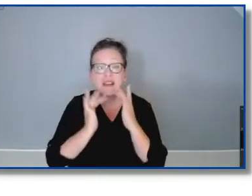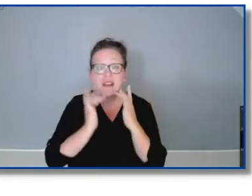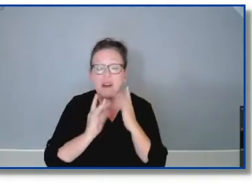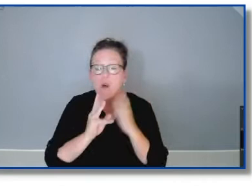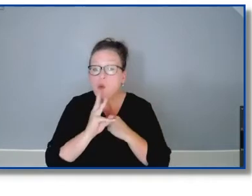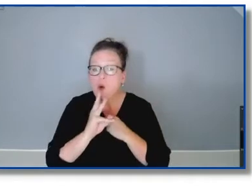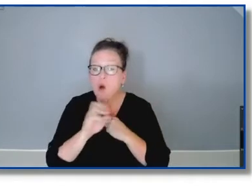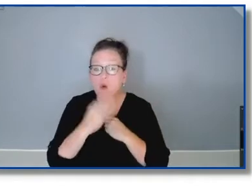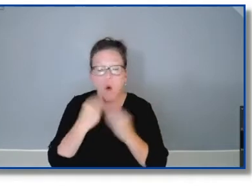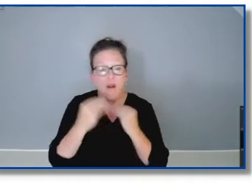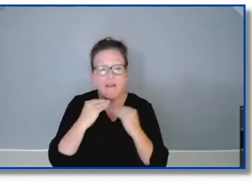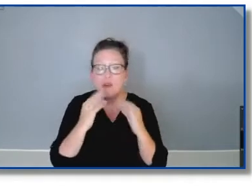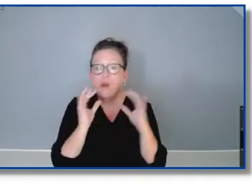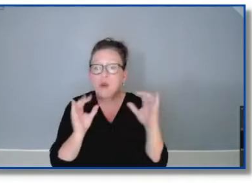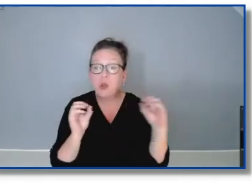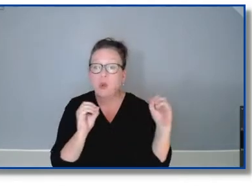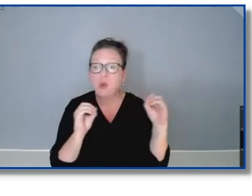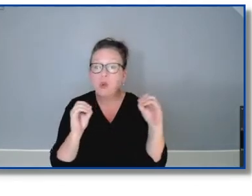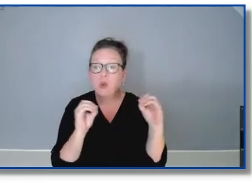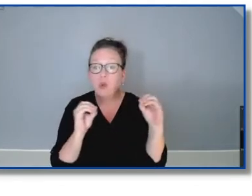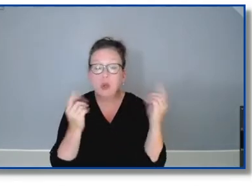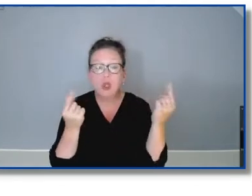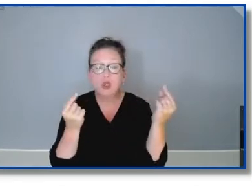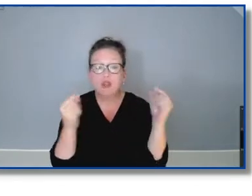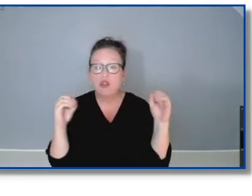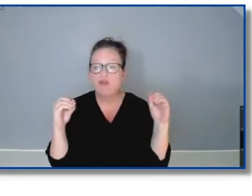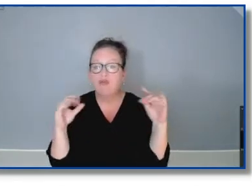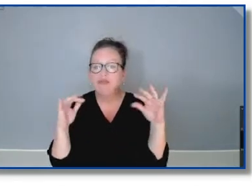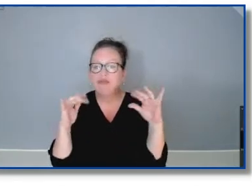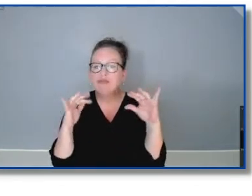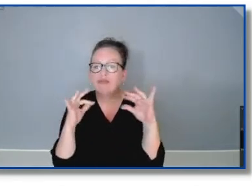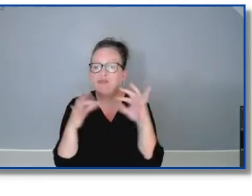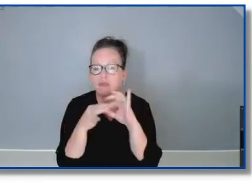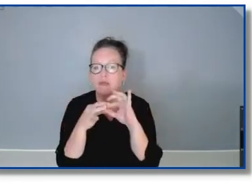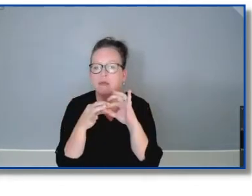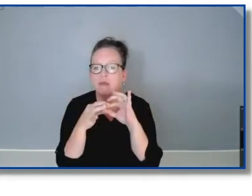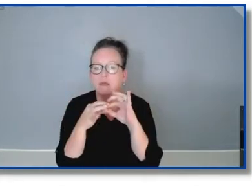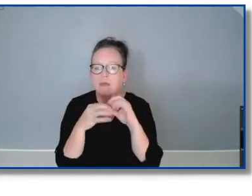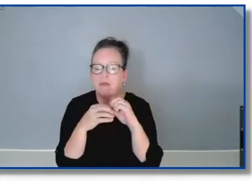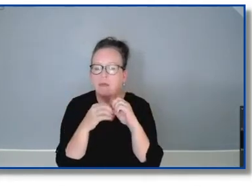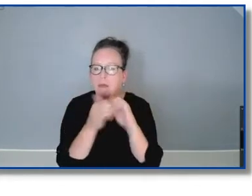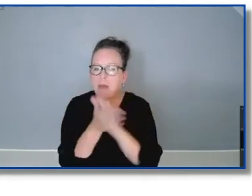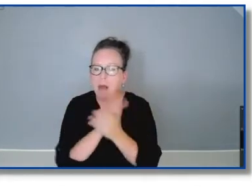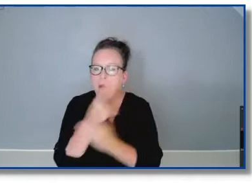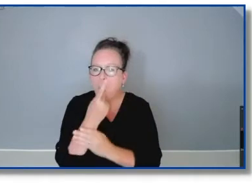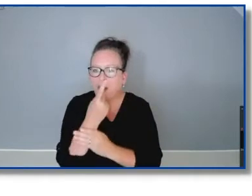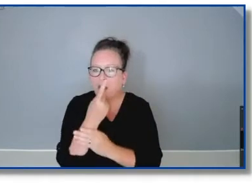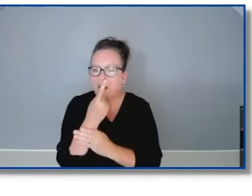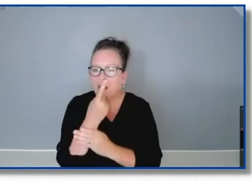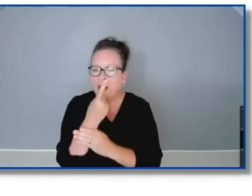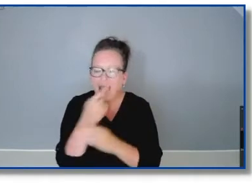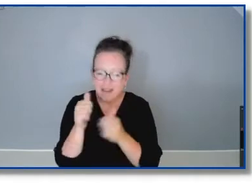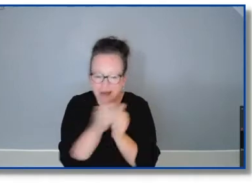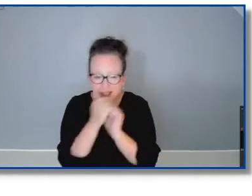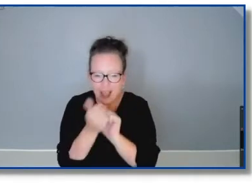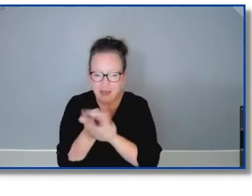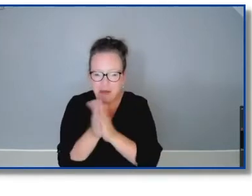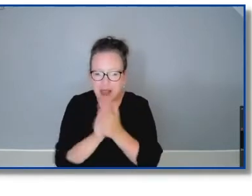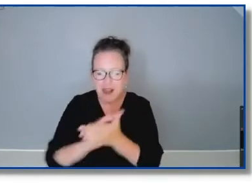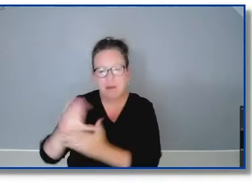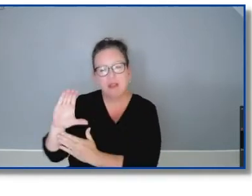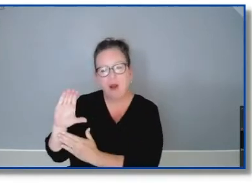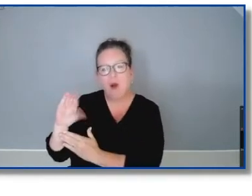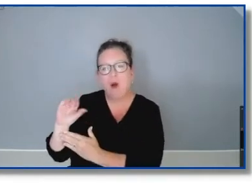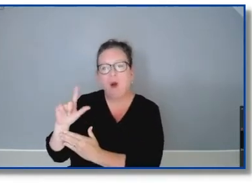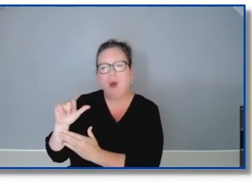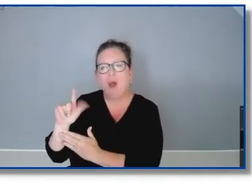nutrients, it forms one single body and becomes collectively intelligent and is capable of going through